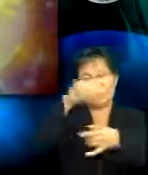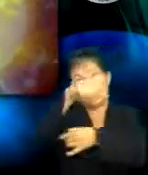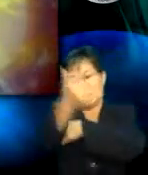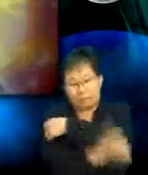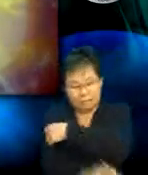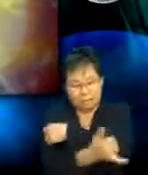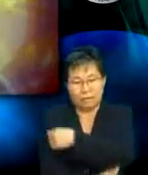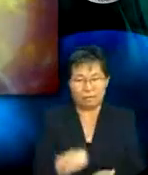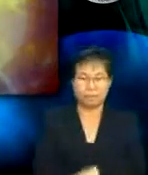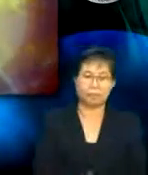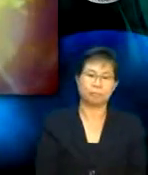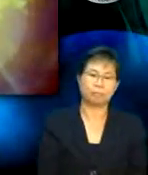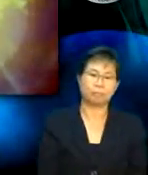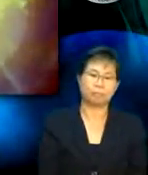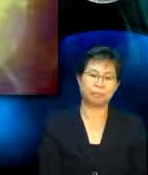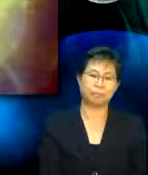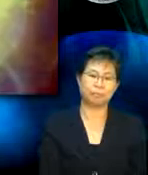other countries.